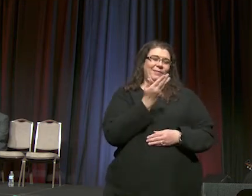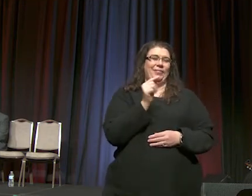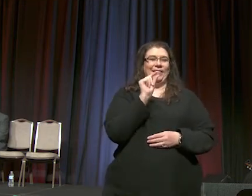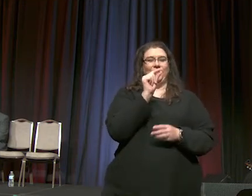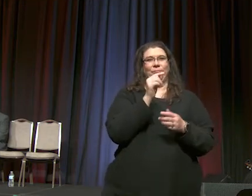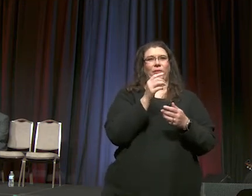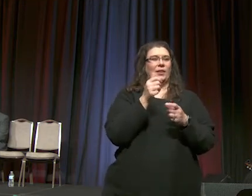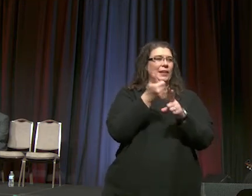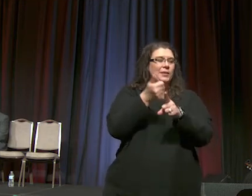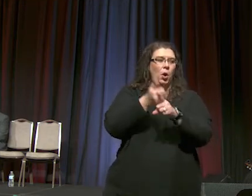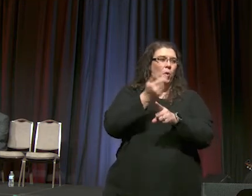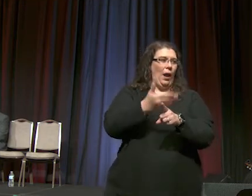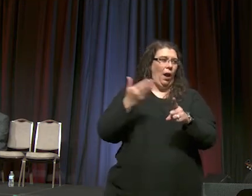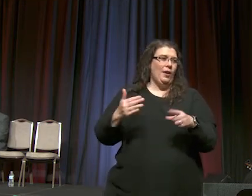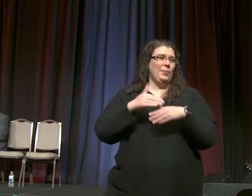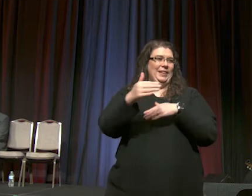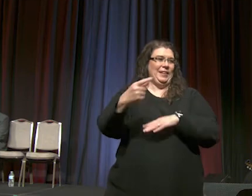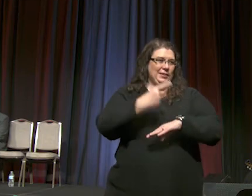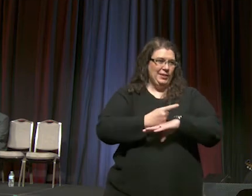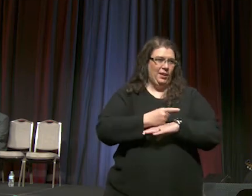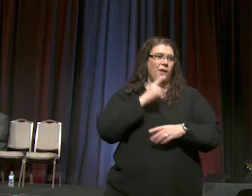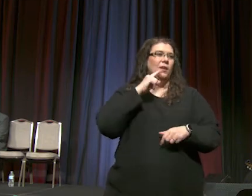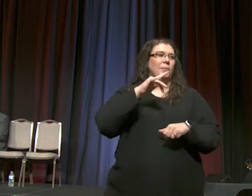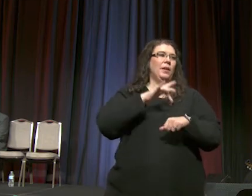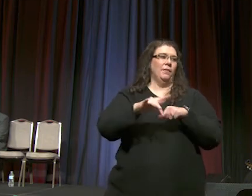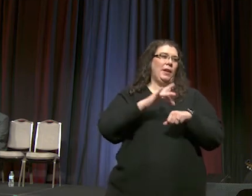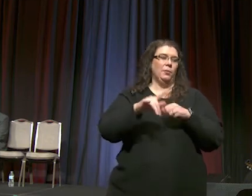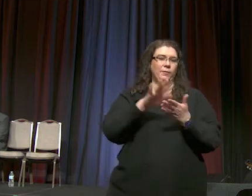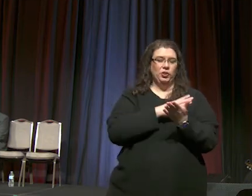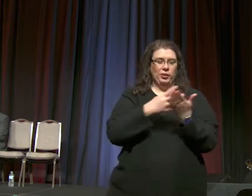day and would be available for scheduling.